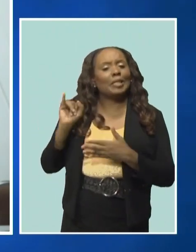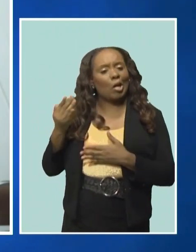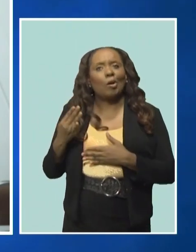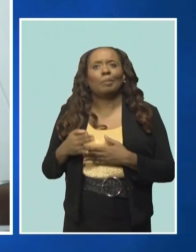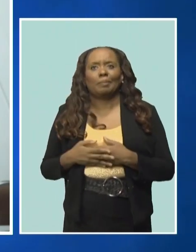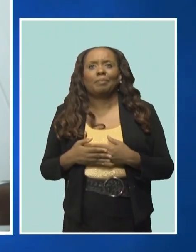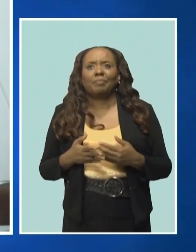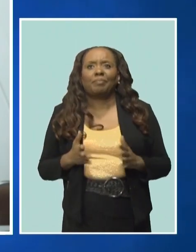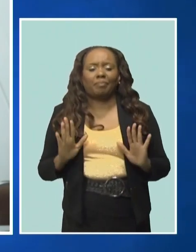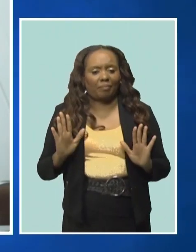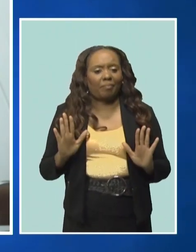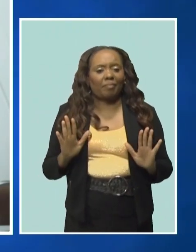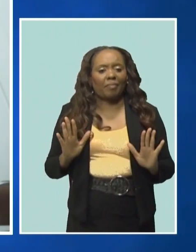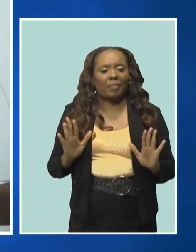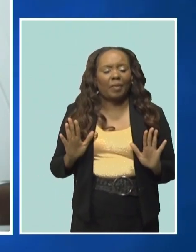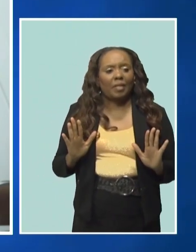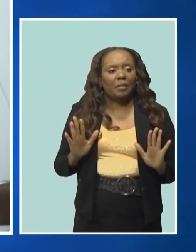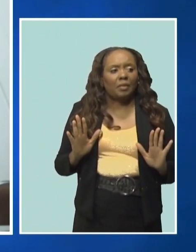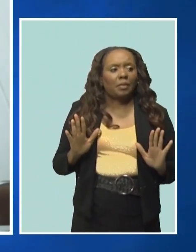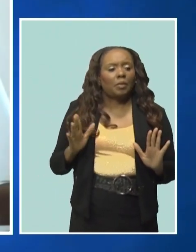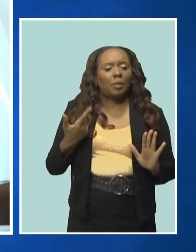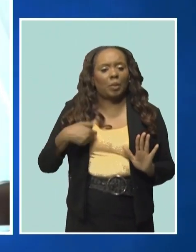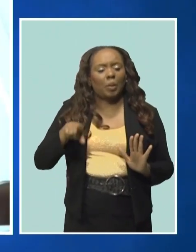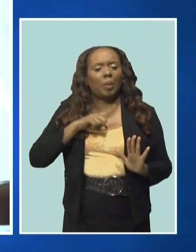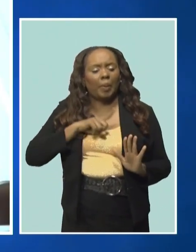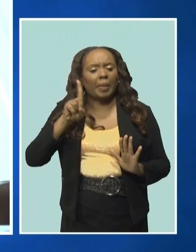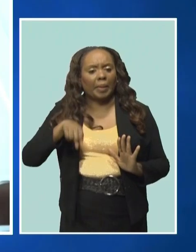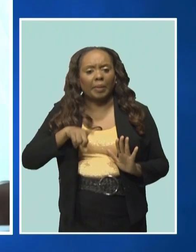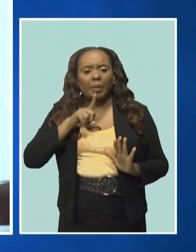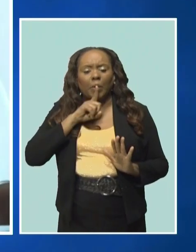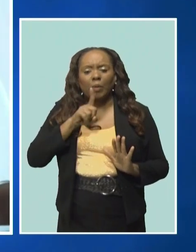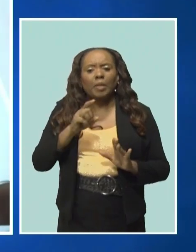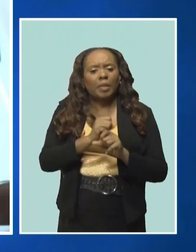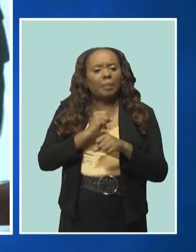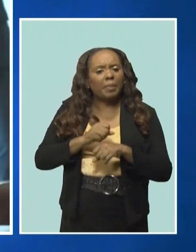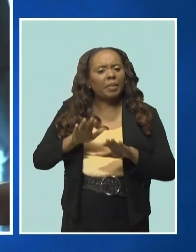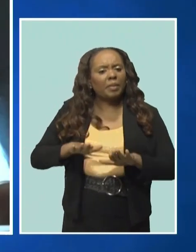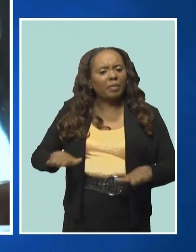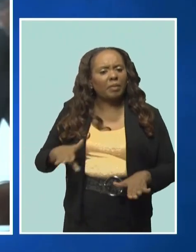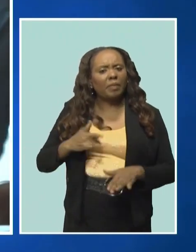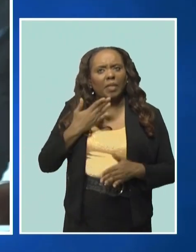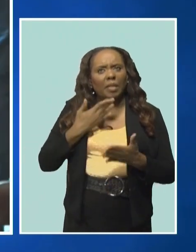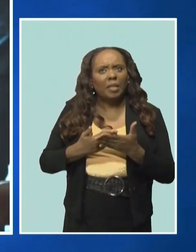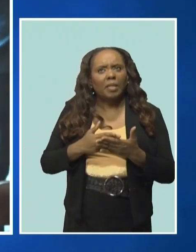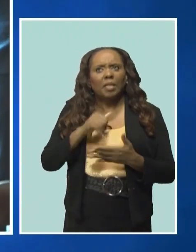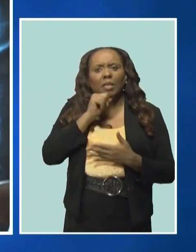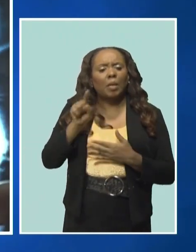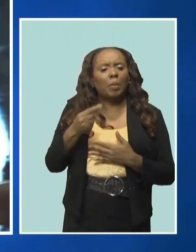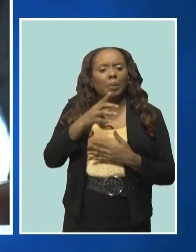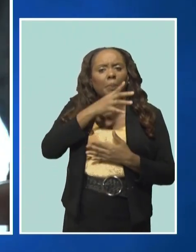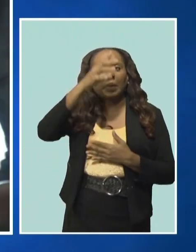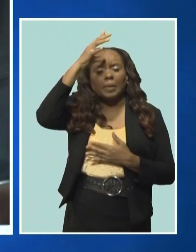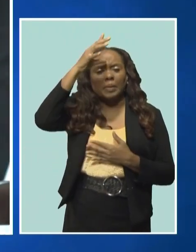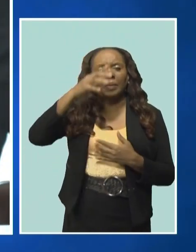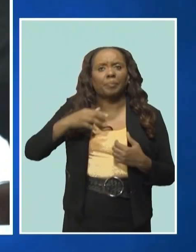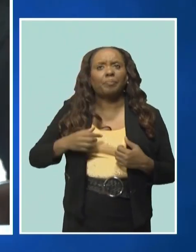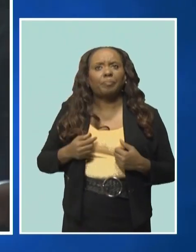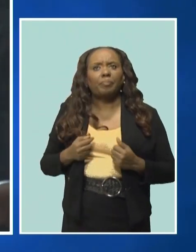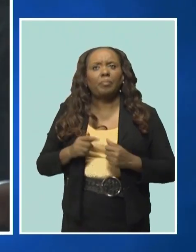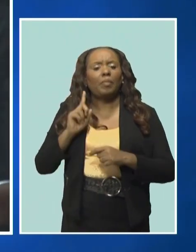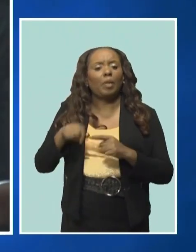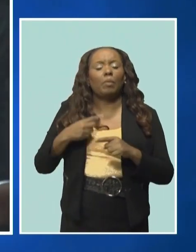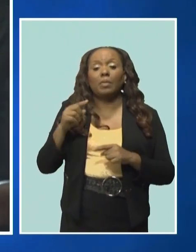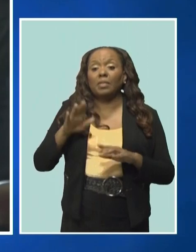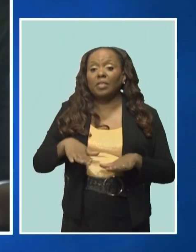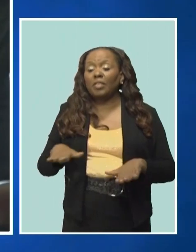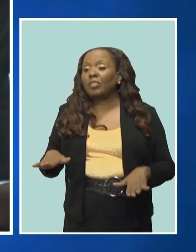And I'm talking about society. We need to make the children feel this way, because it's not just parents. Because when these children walk